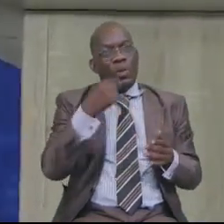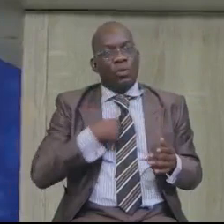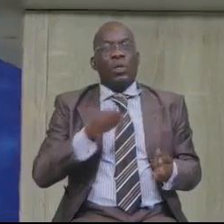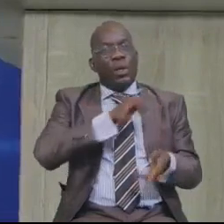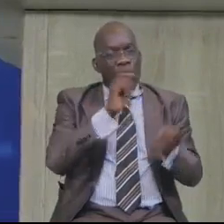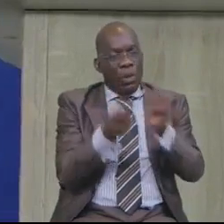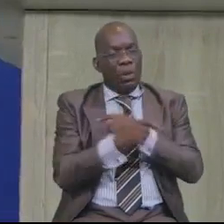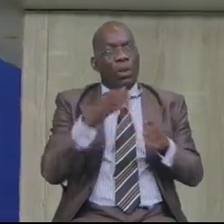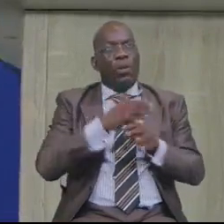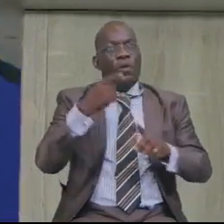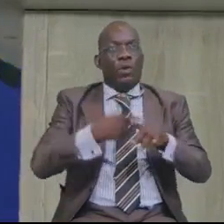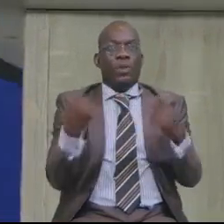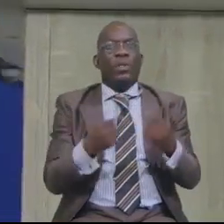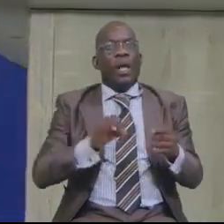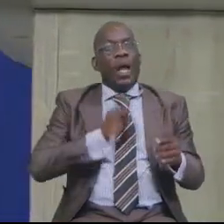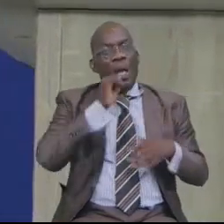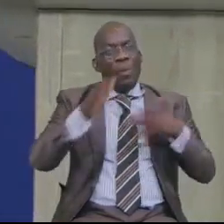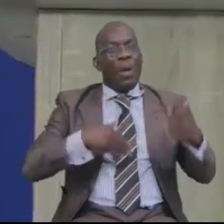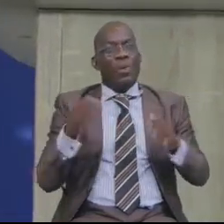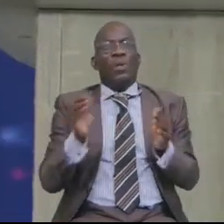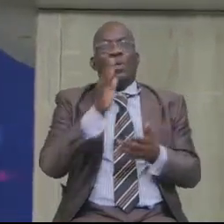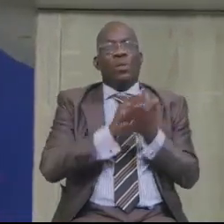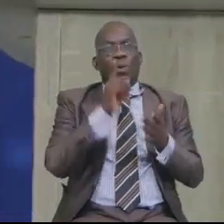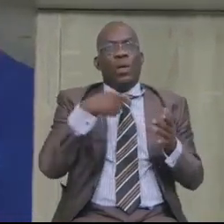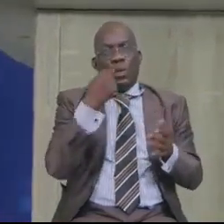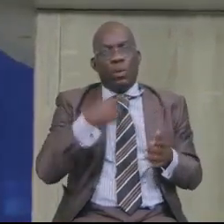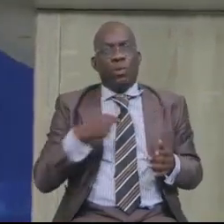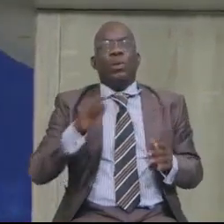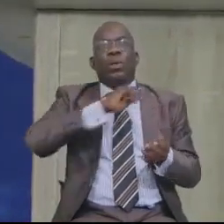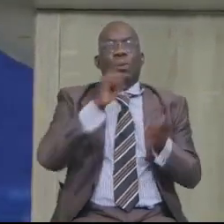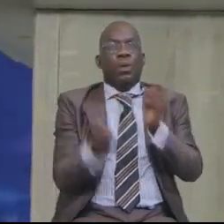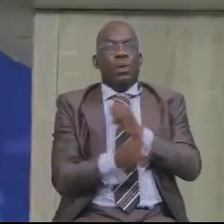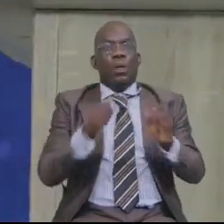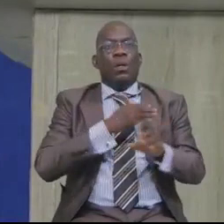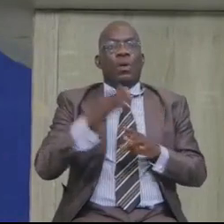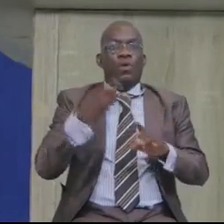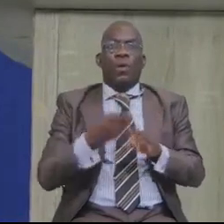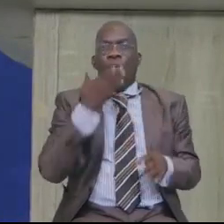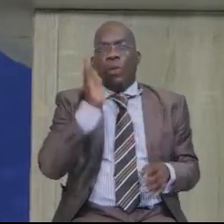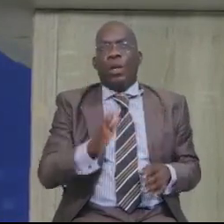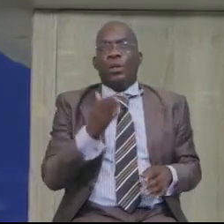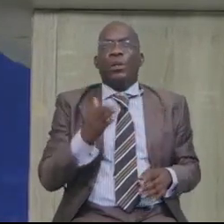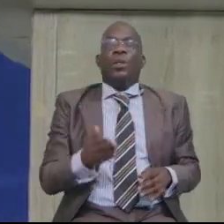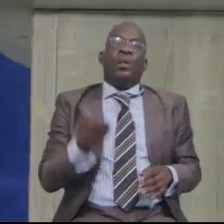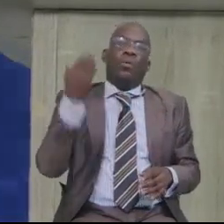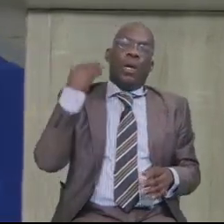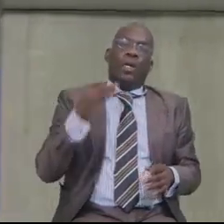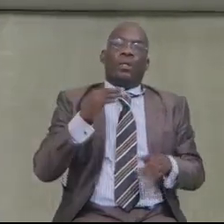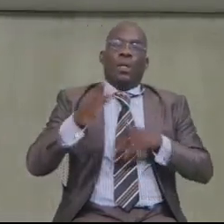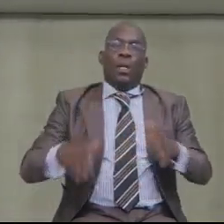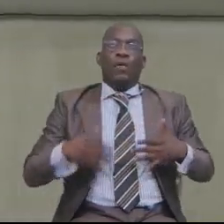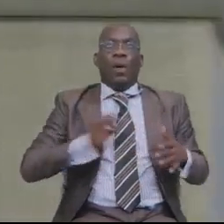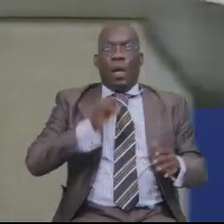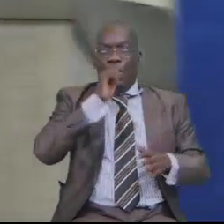glad somebody told me that. And turn away from your evil past life. I'm glad somebody told me